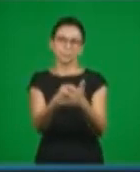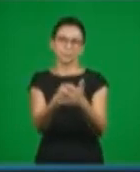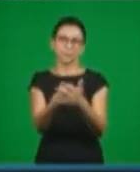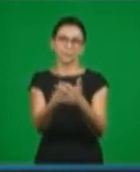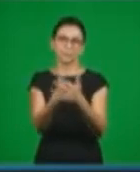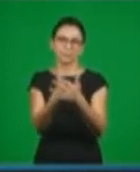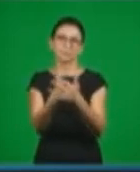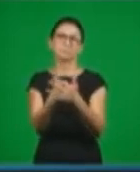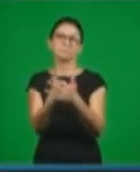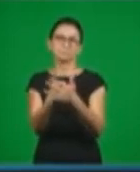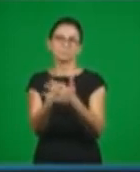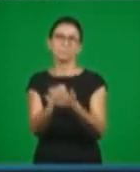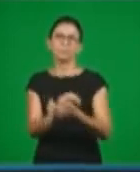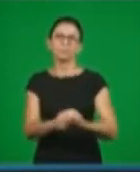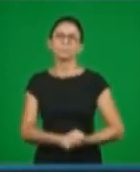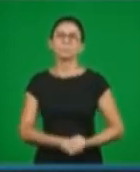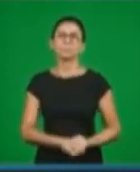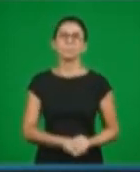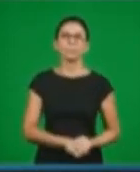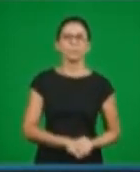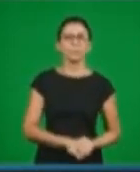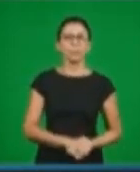to actually.